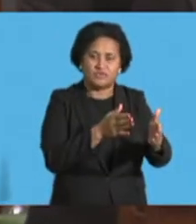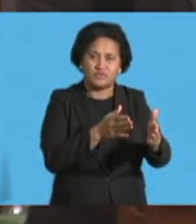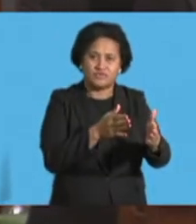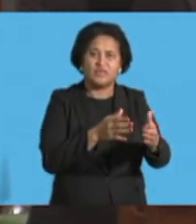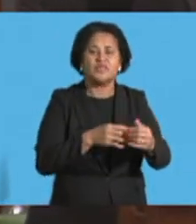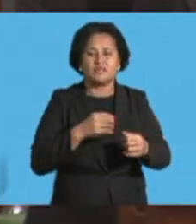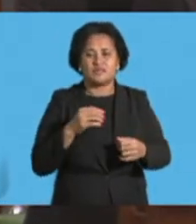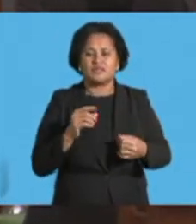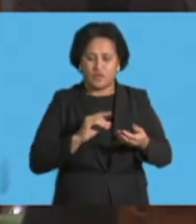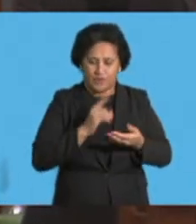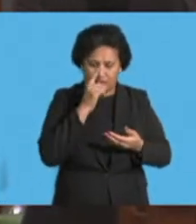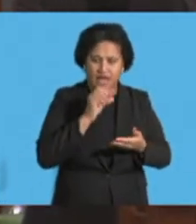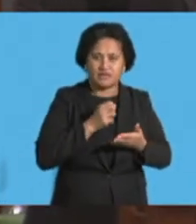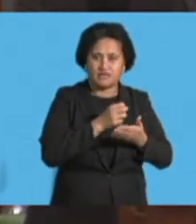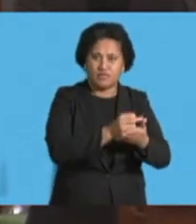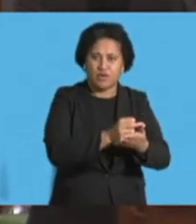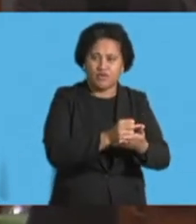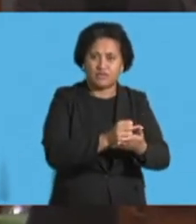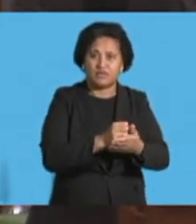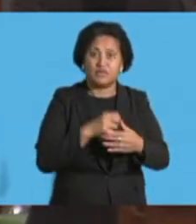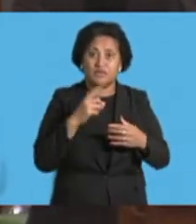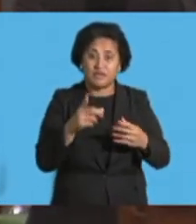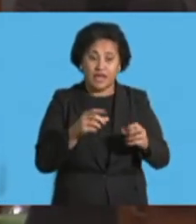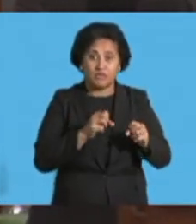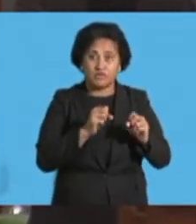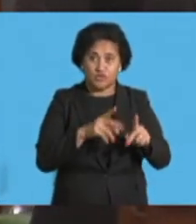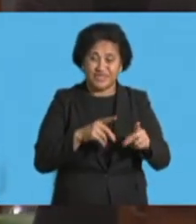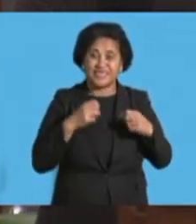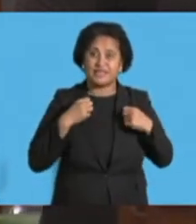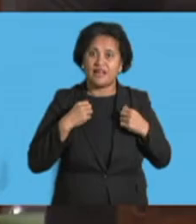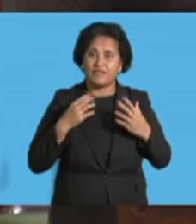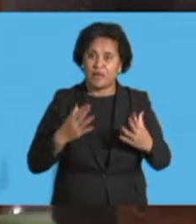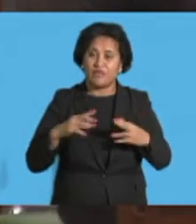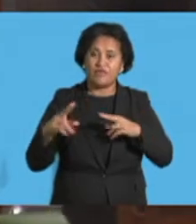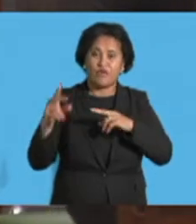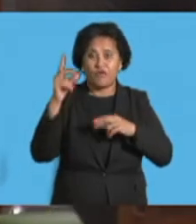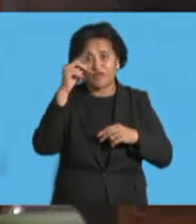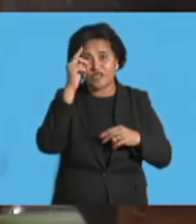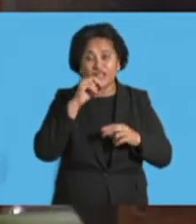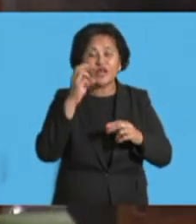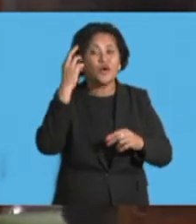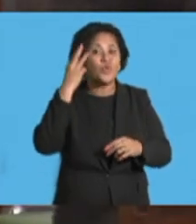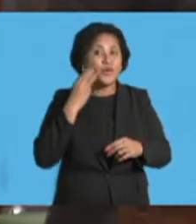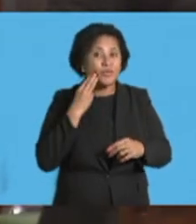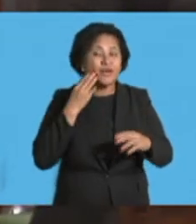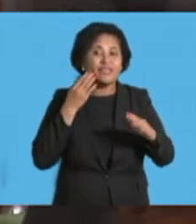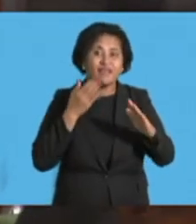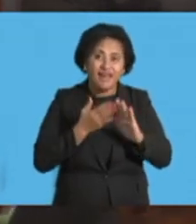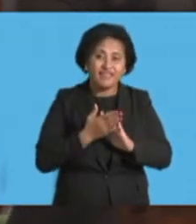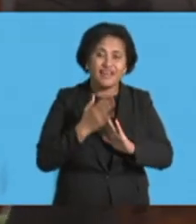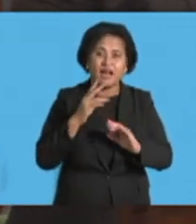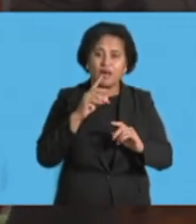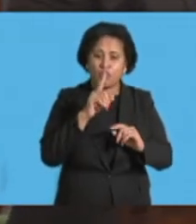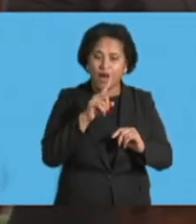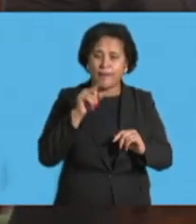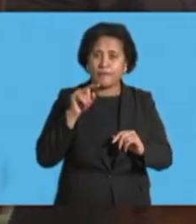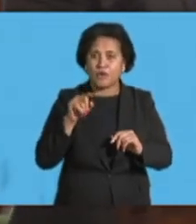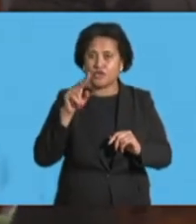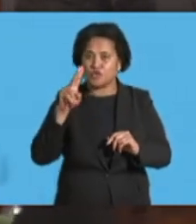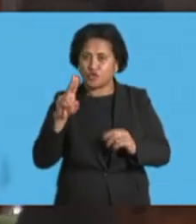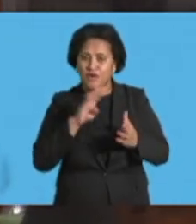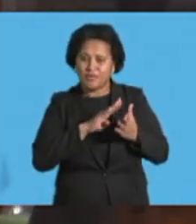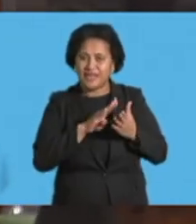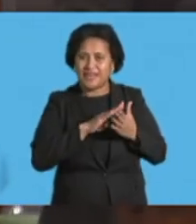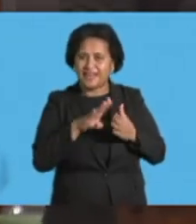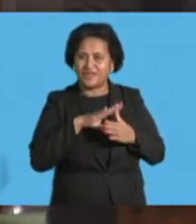for income generation. This opportunity is also available for Fijian women under the approximately $1.2 million budget